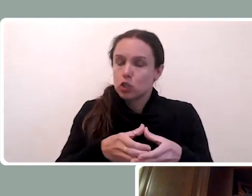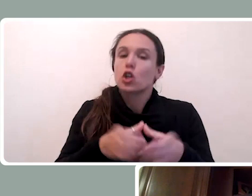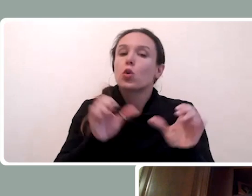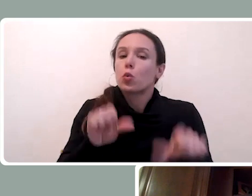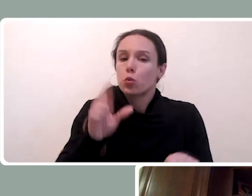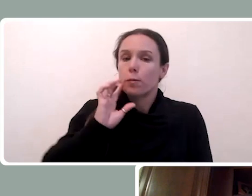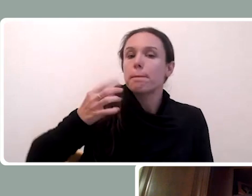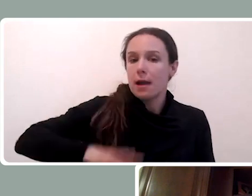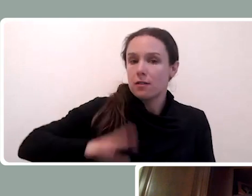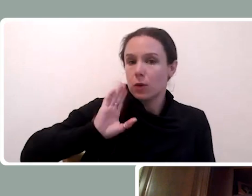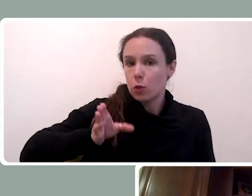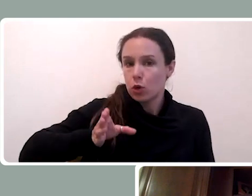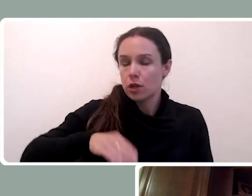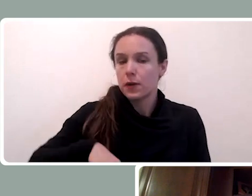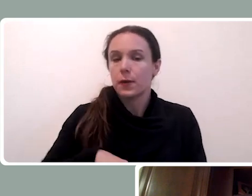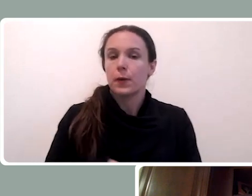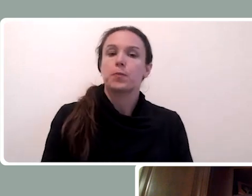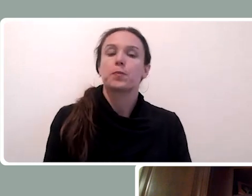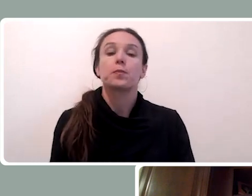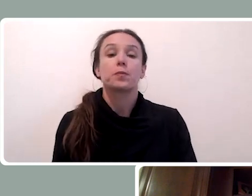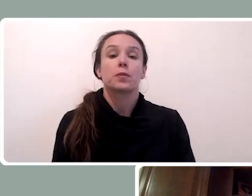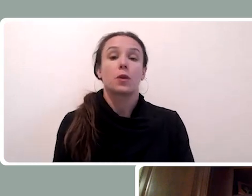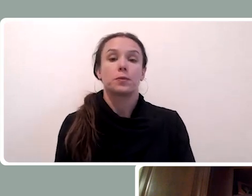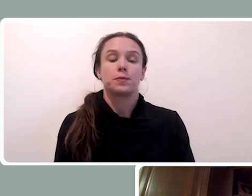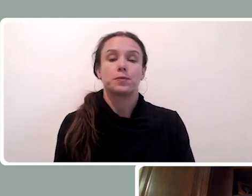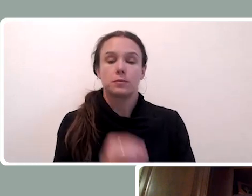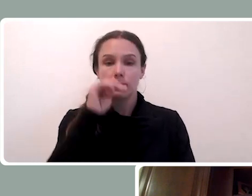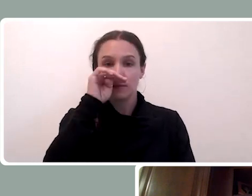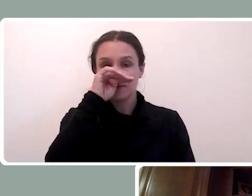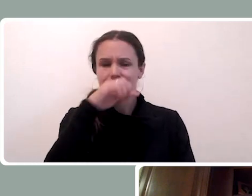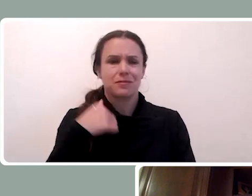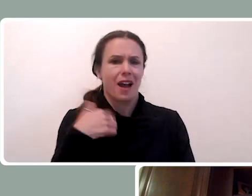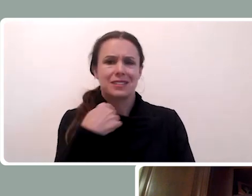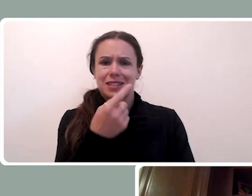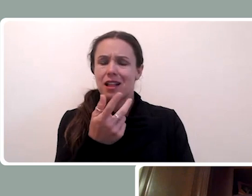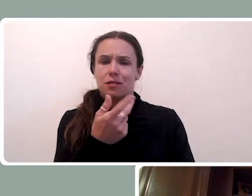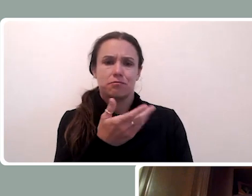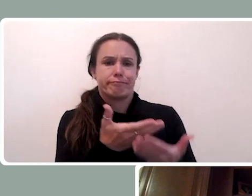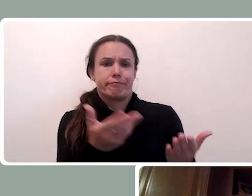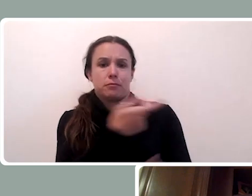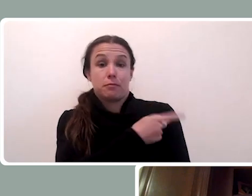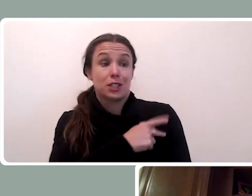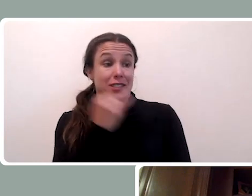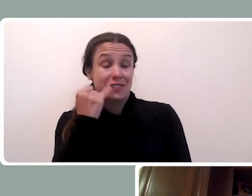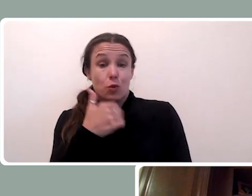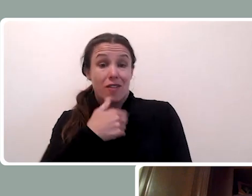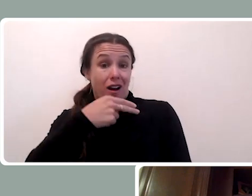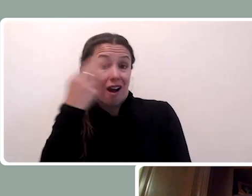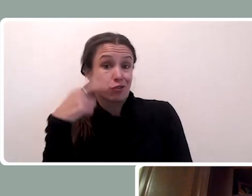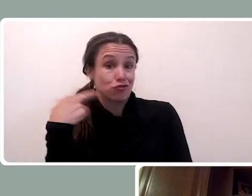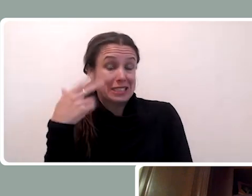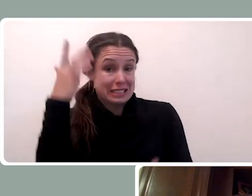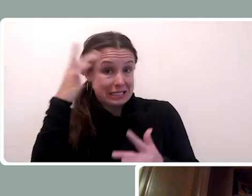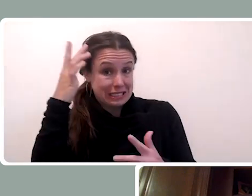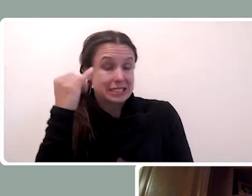in my practice, I tell patients already, if you have higher risk disease and you are someone who's